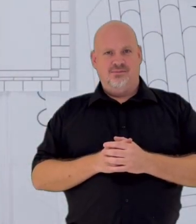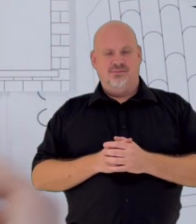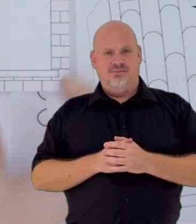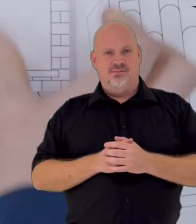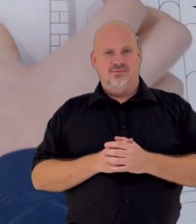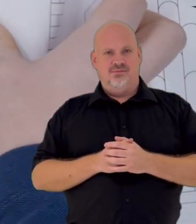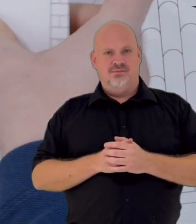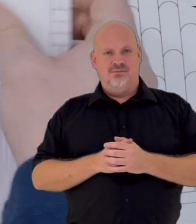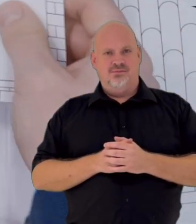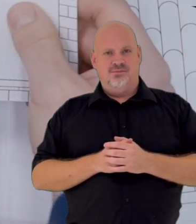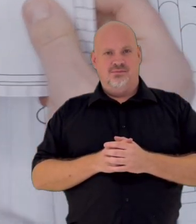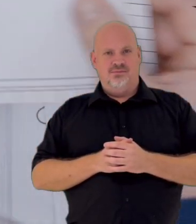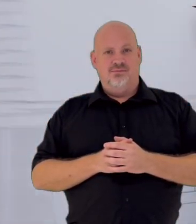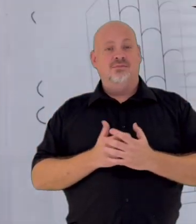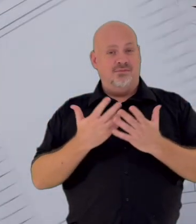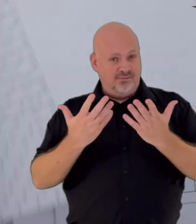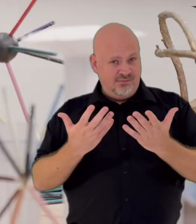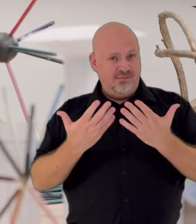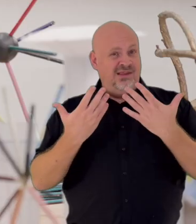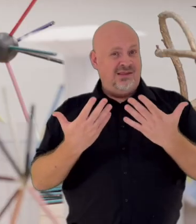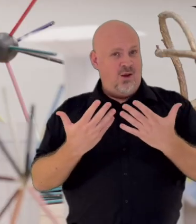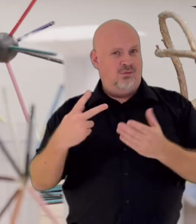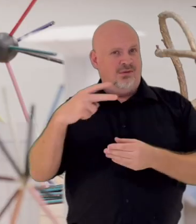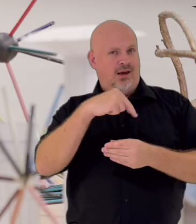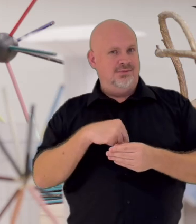And then we'll cut that out.